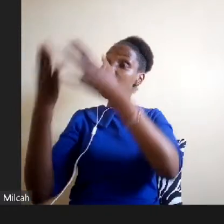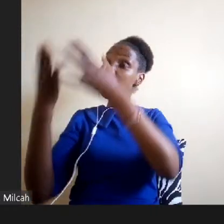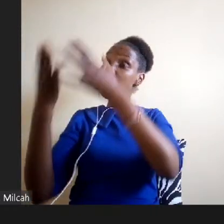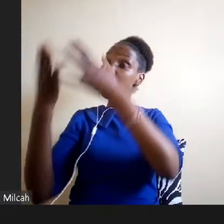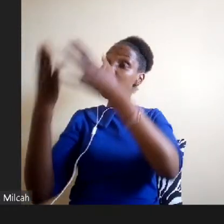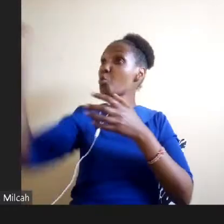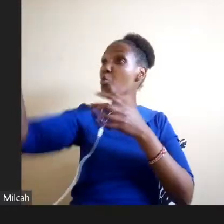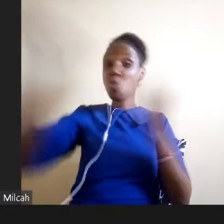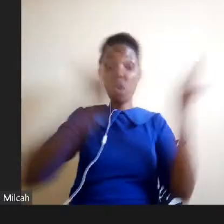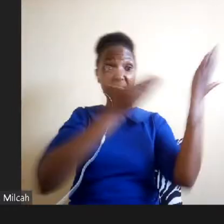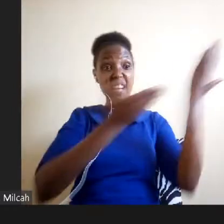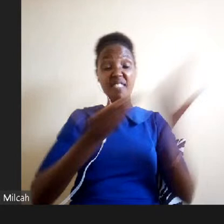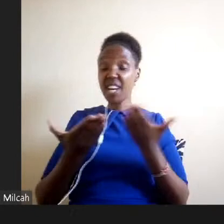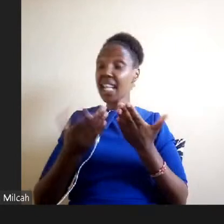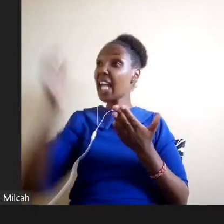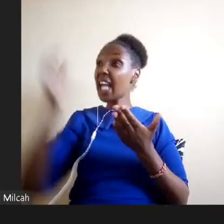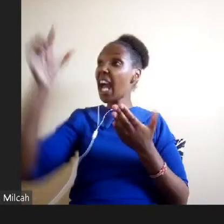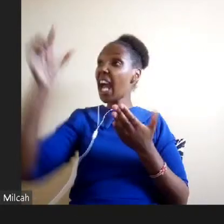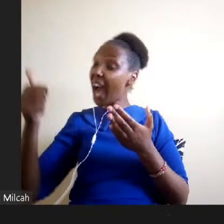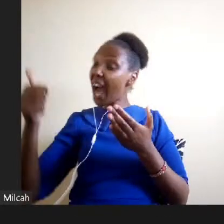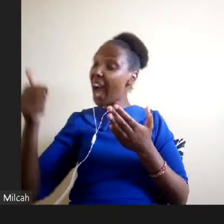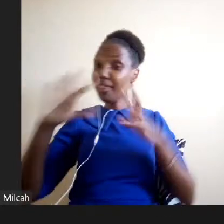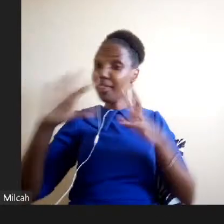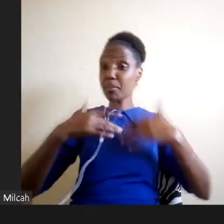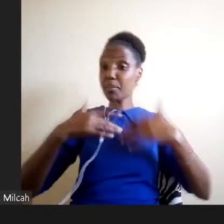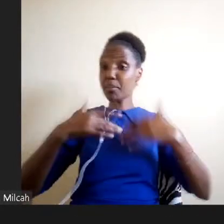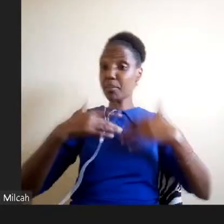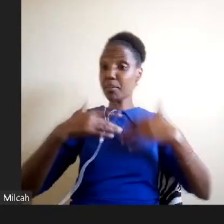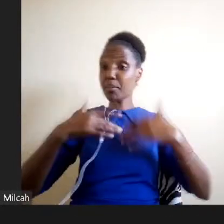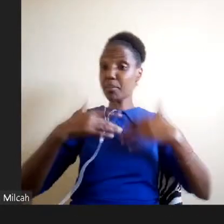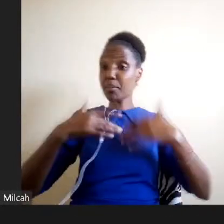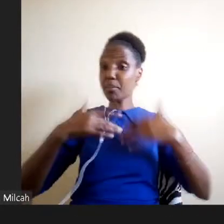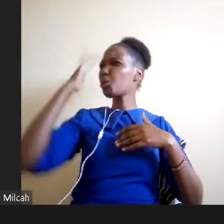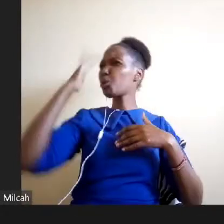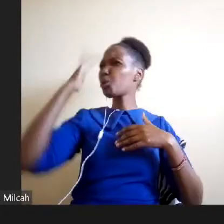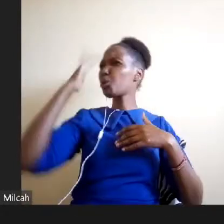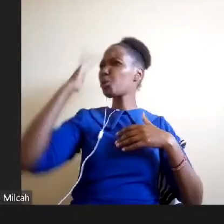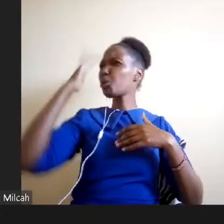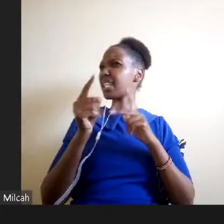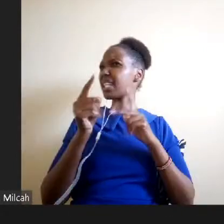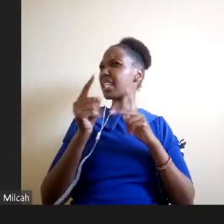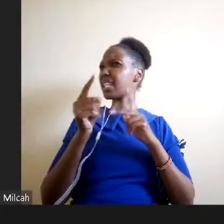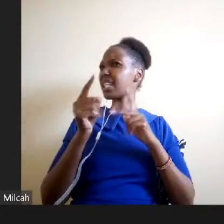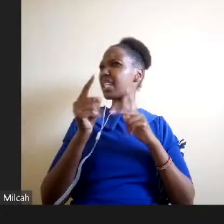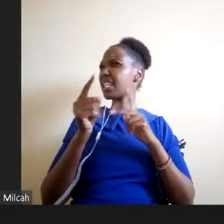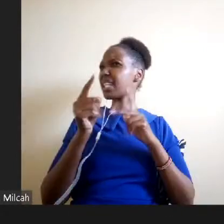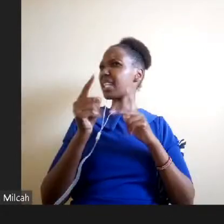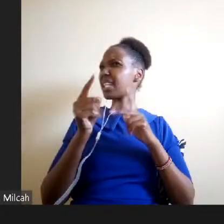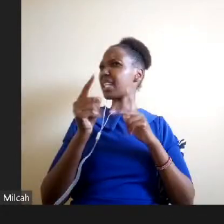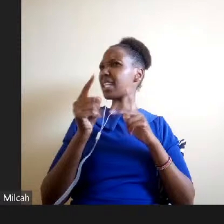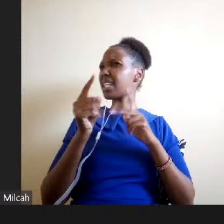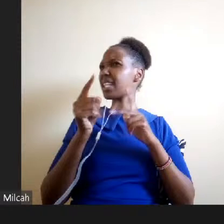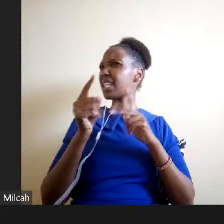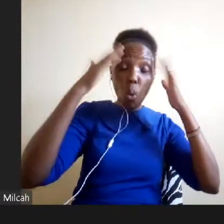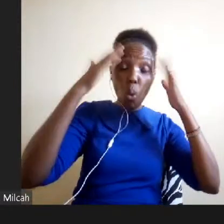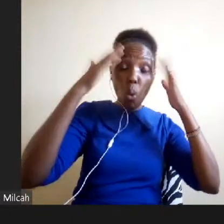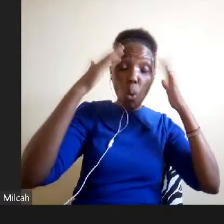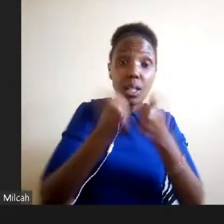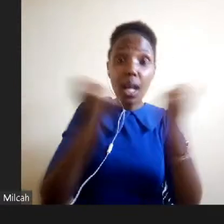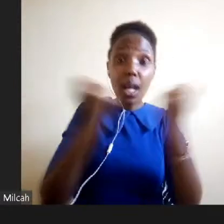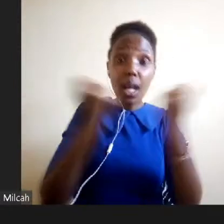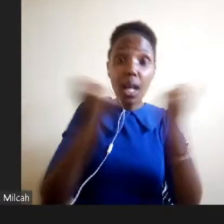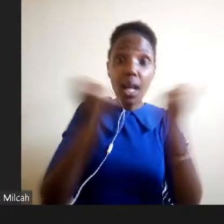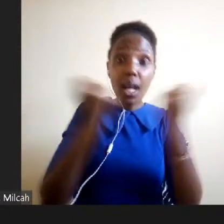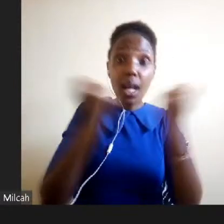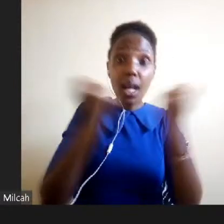it. Some know the genesis of it, some don't know, and some are just coming there to troll because for the sake of just trolling. So we need to be